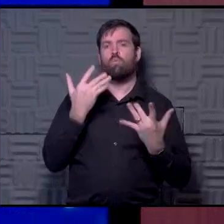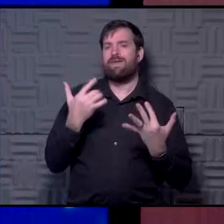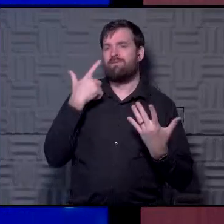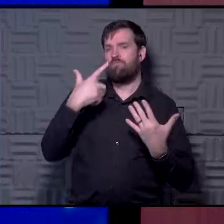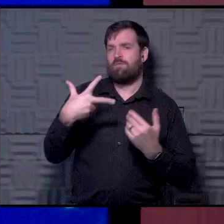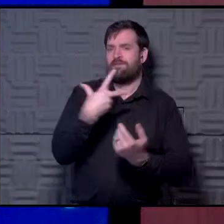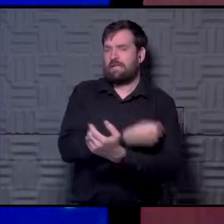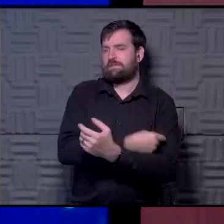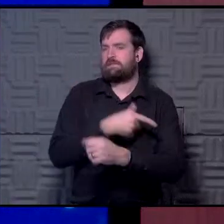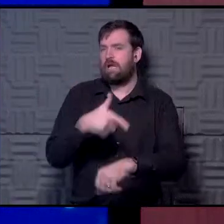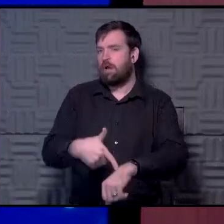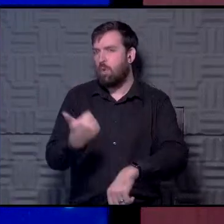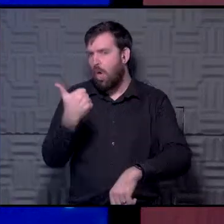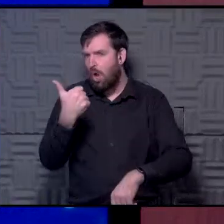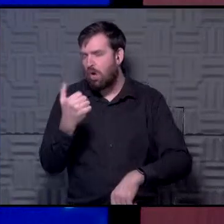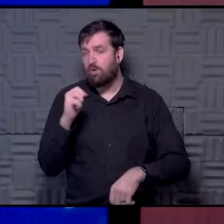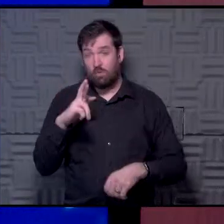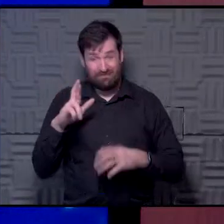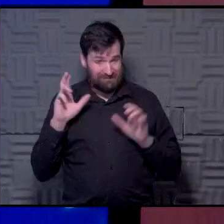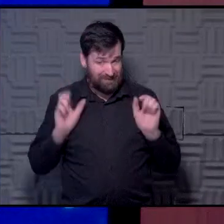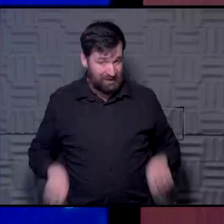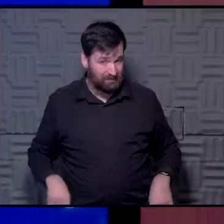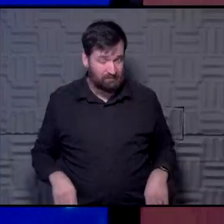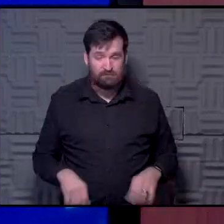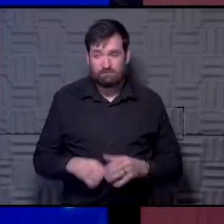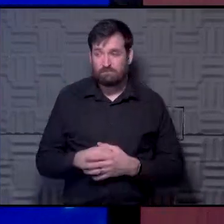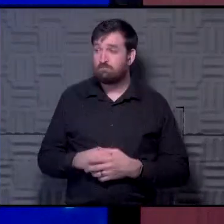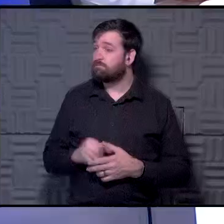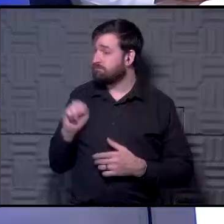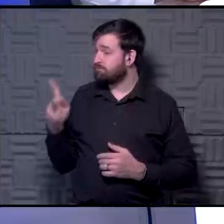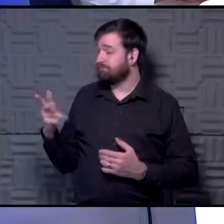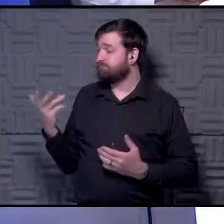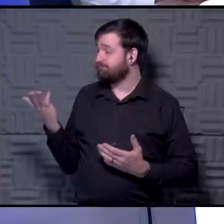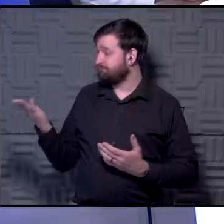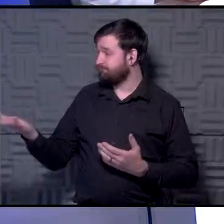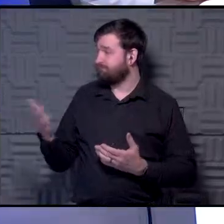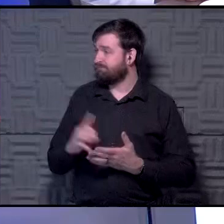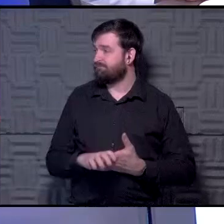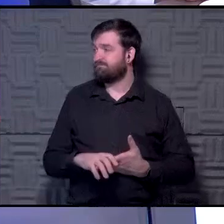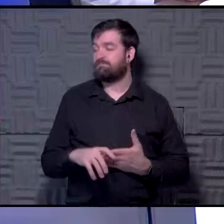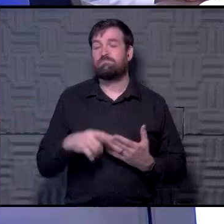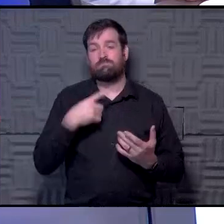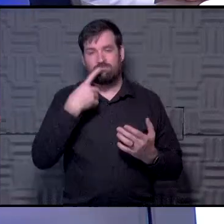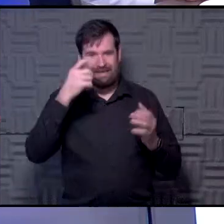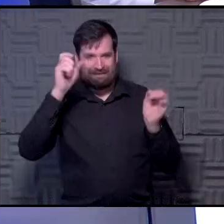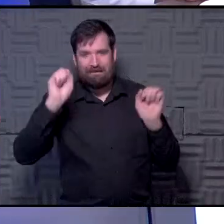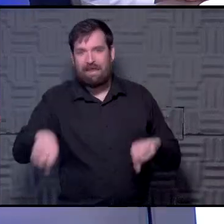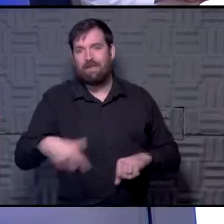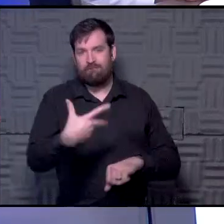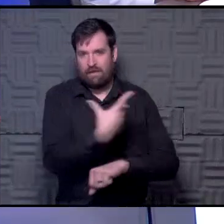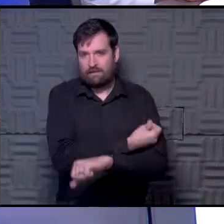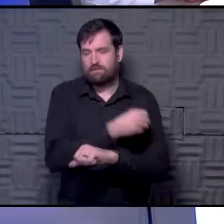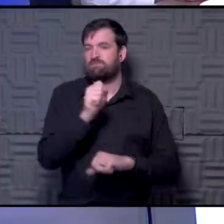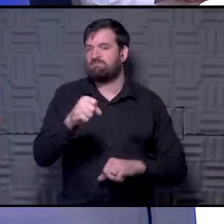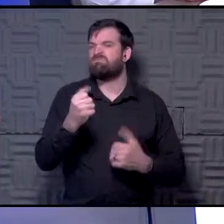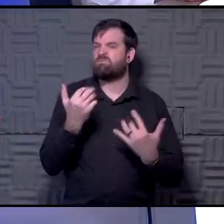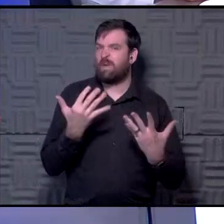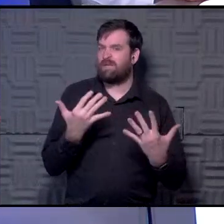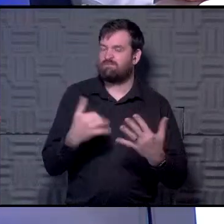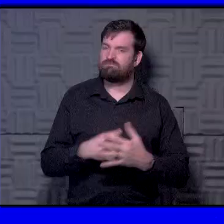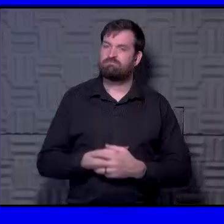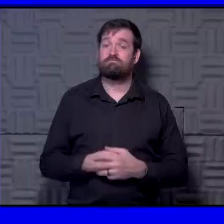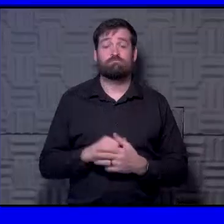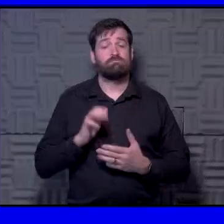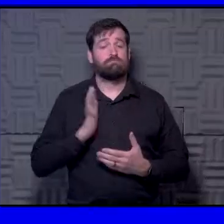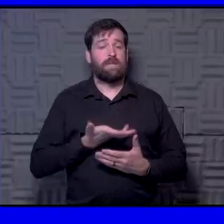get the vaccine, or can they even get the vaccine? Okay, there Yeah. you go. We tell Yeah. people you can get the vaccine, you Yeah. probably ought to wait a little while. Yeah,